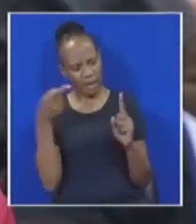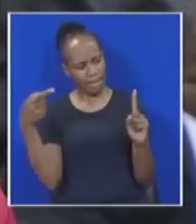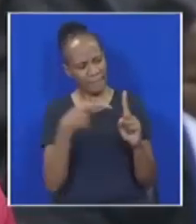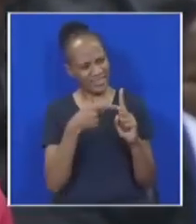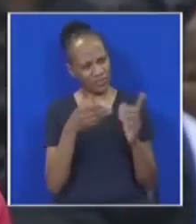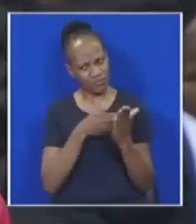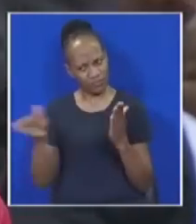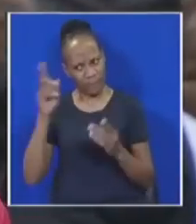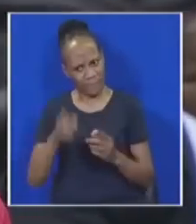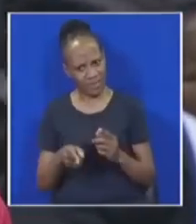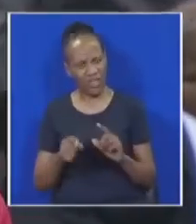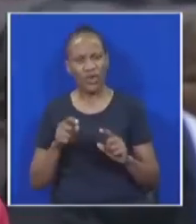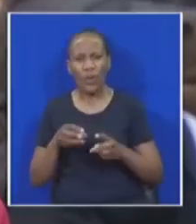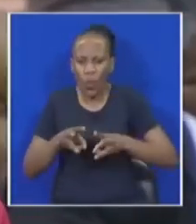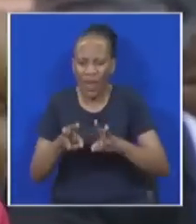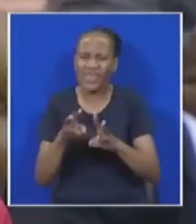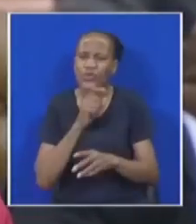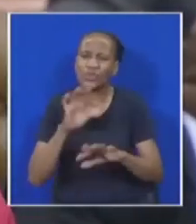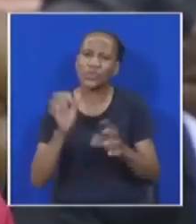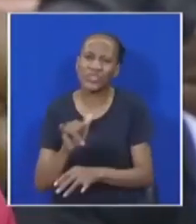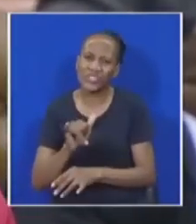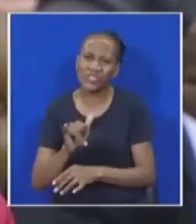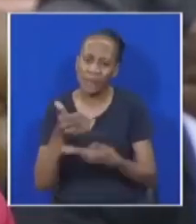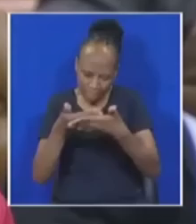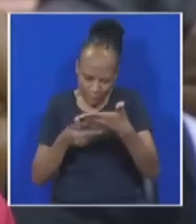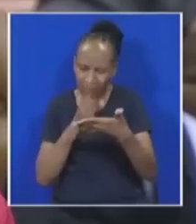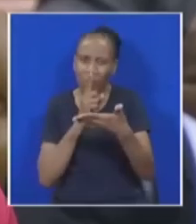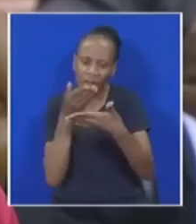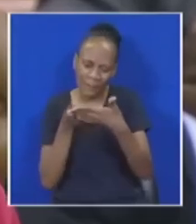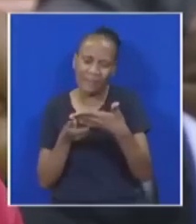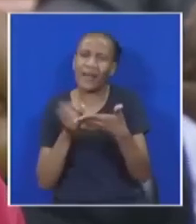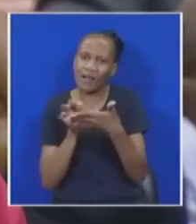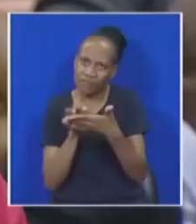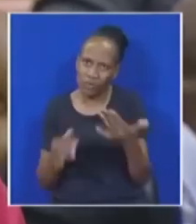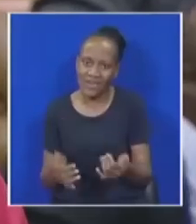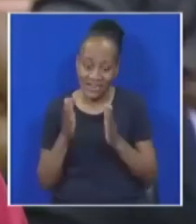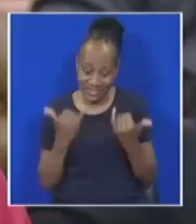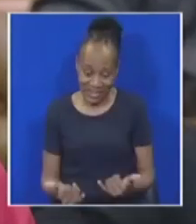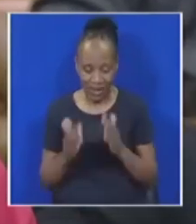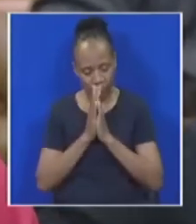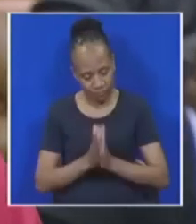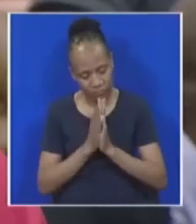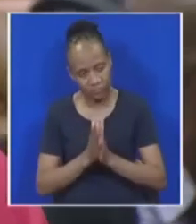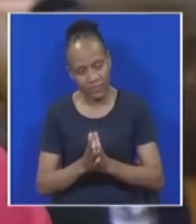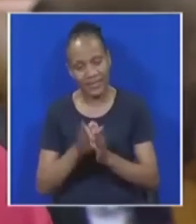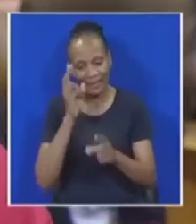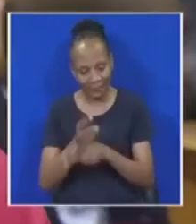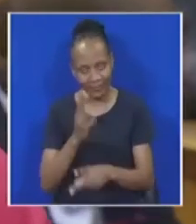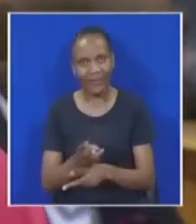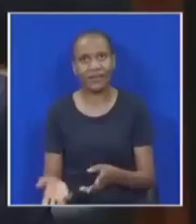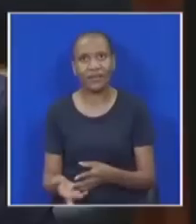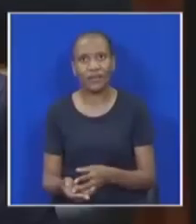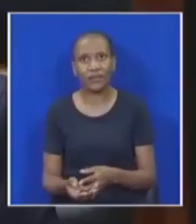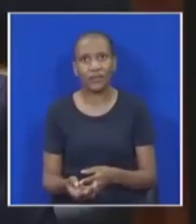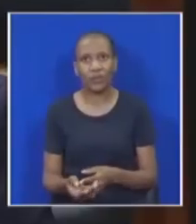secret ballot must be the method through which you remove such a person. Okay. And we're appealing to you, Deputy again, Speaker, on a point that of order, we have please. To